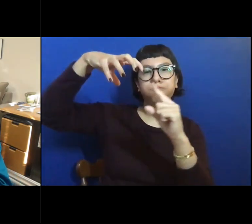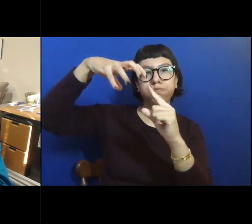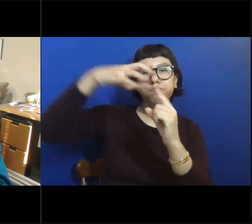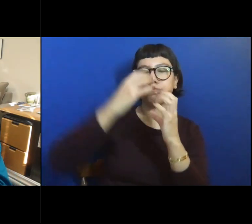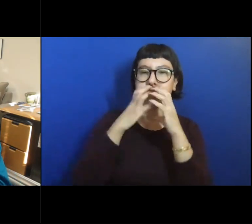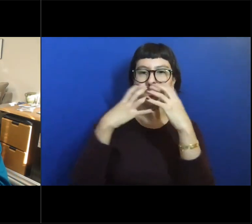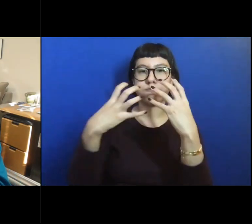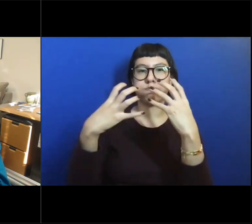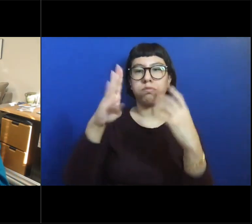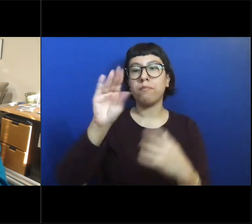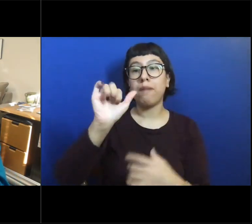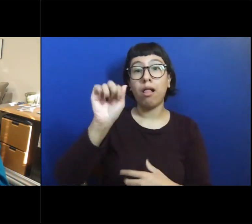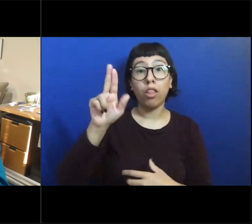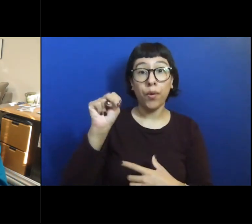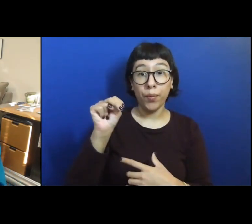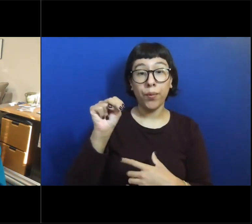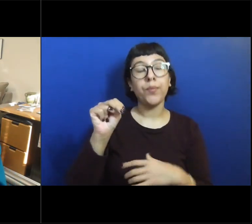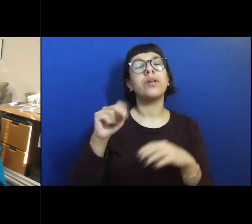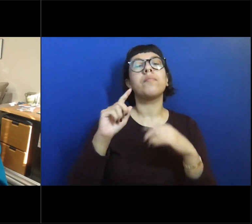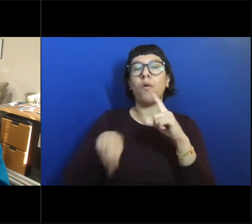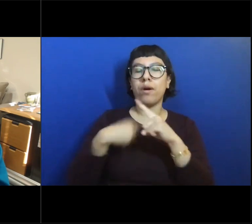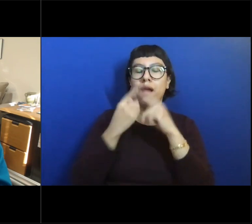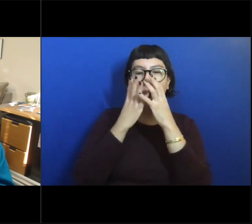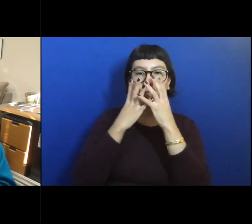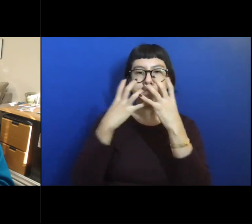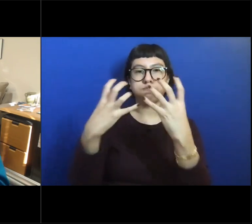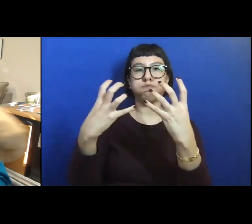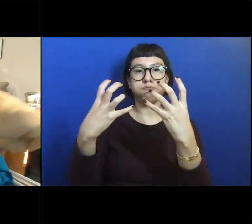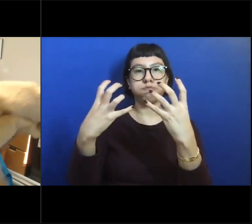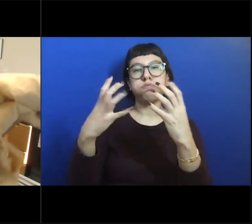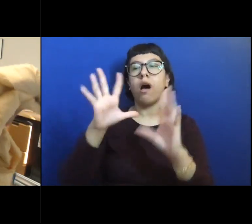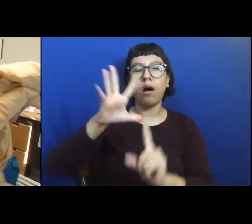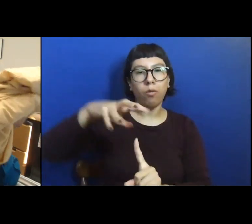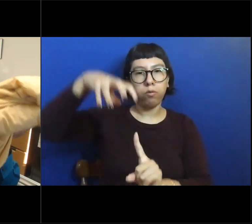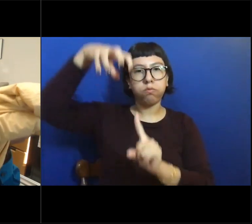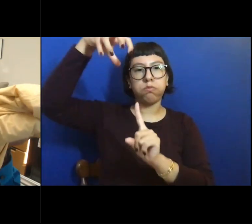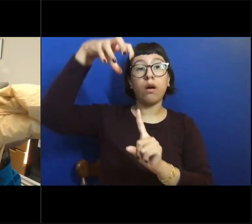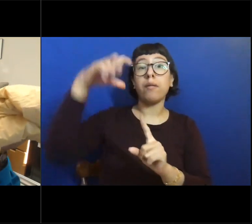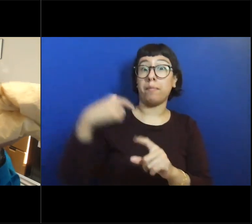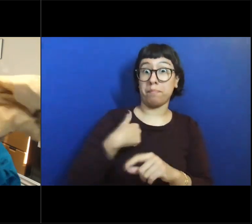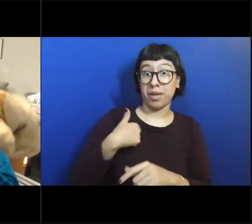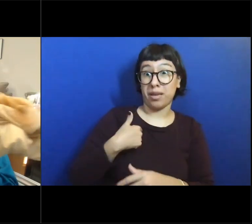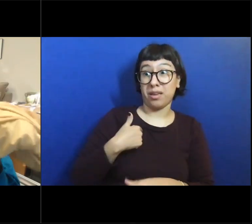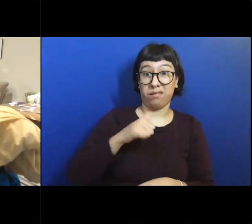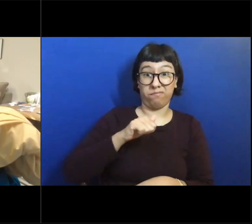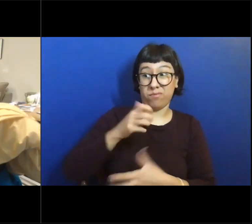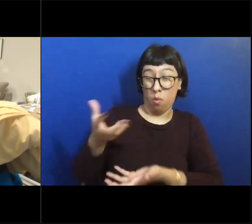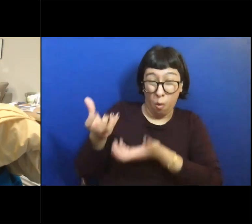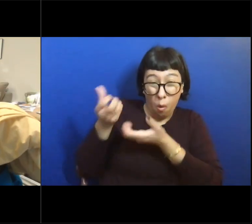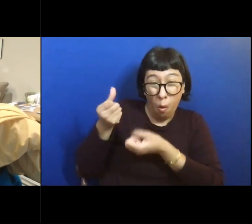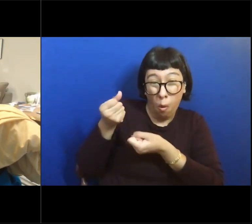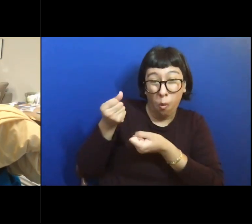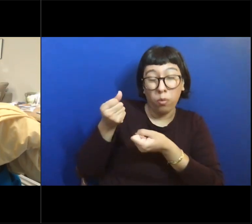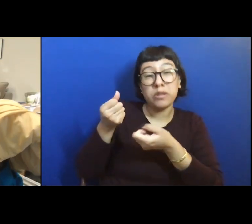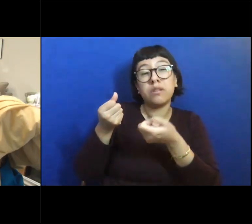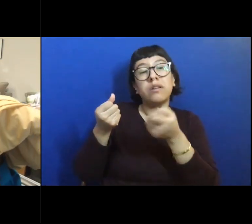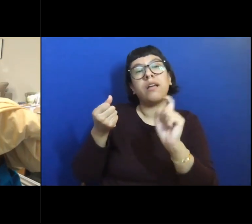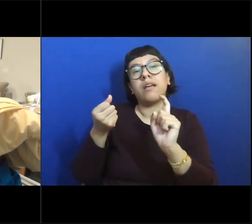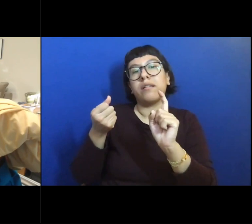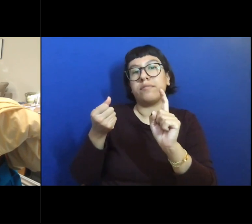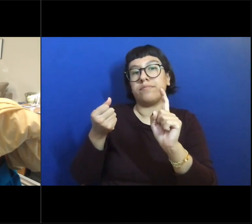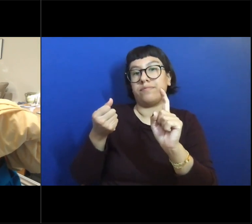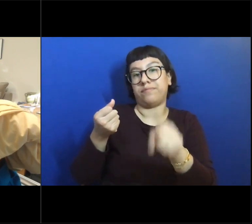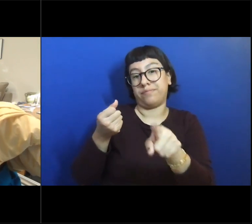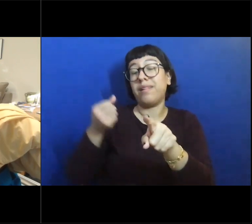you put the gas in the balloon then light then lifts up. But you know, if I was to hold this is the balloon, this is actually a lot